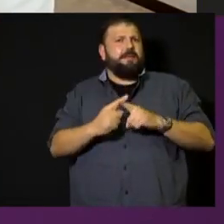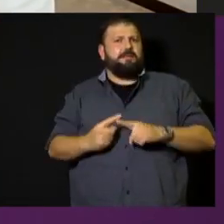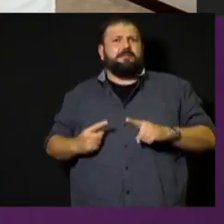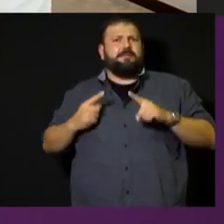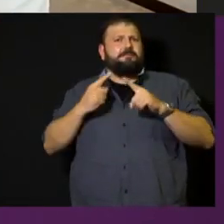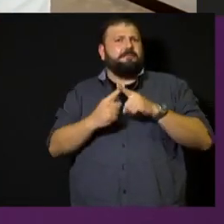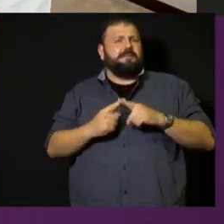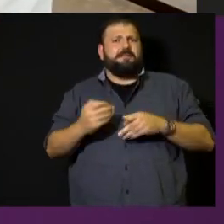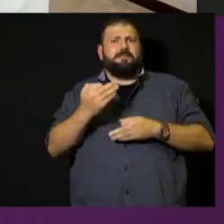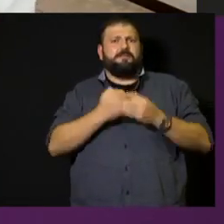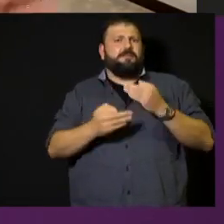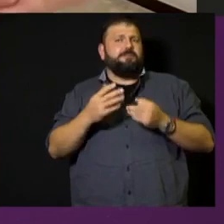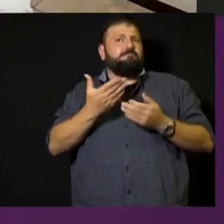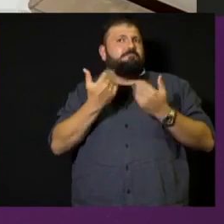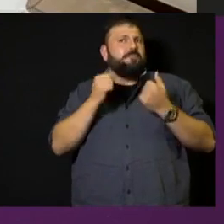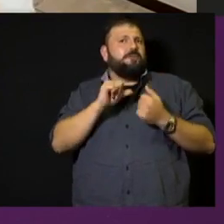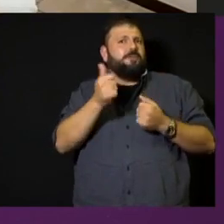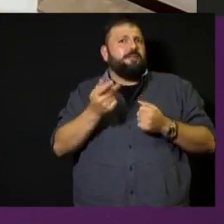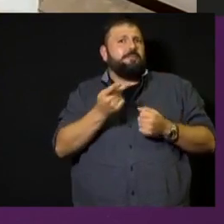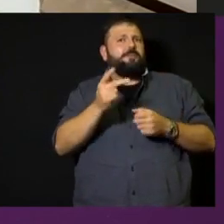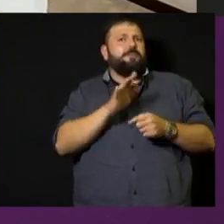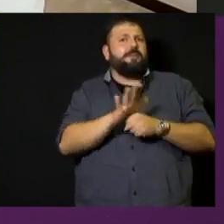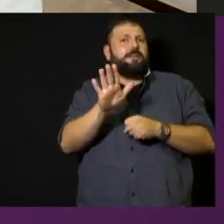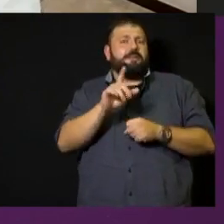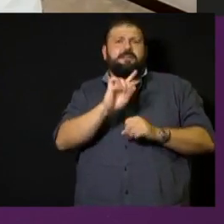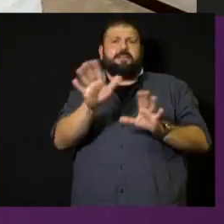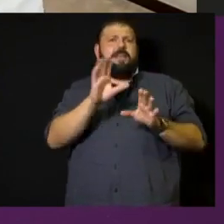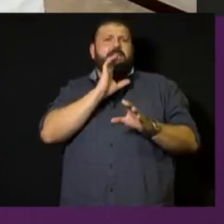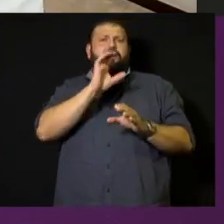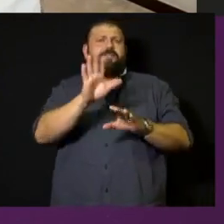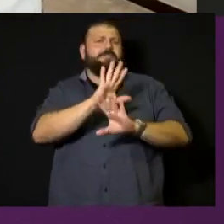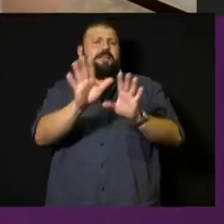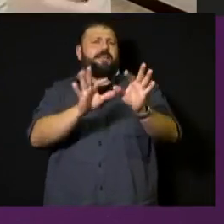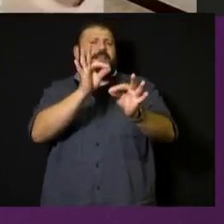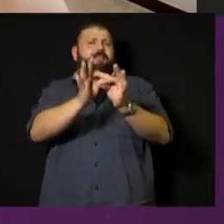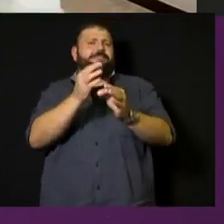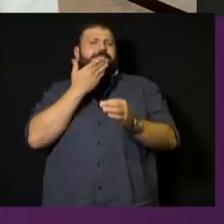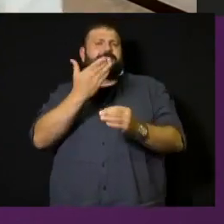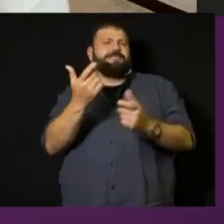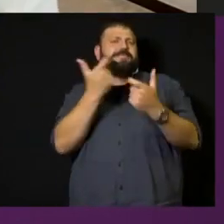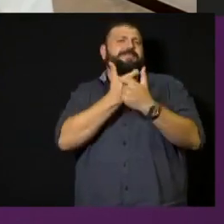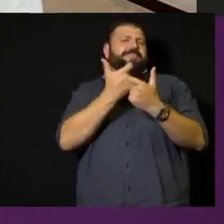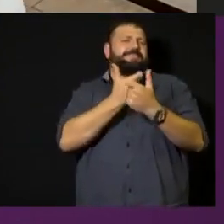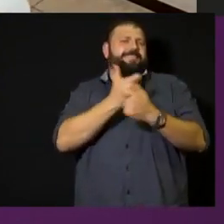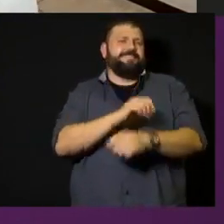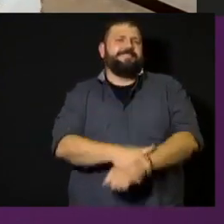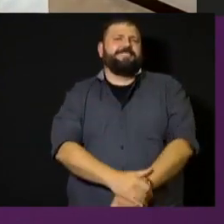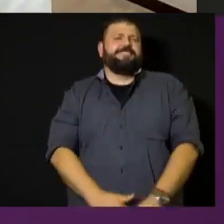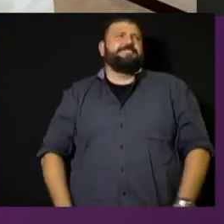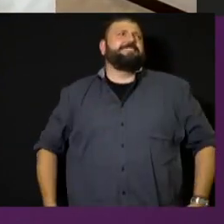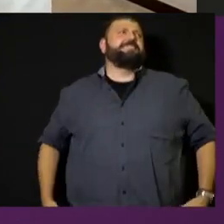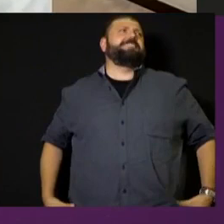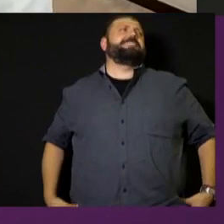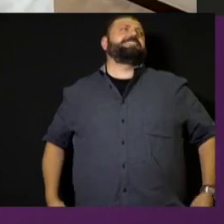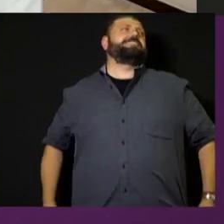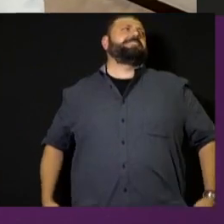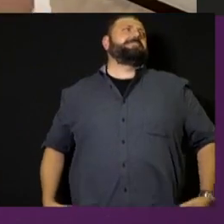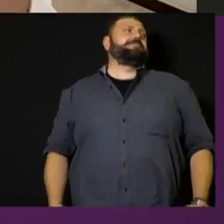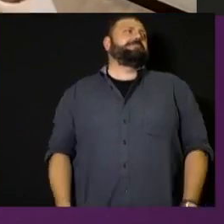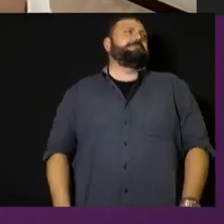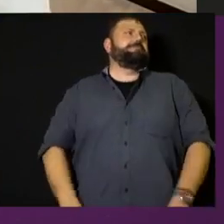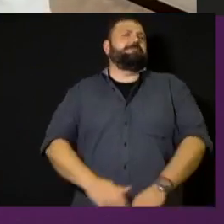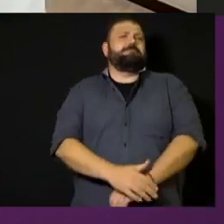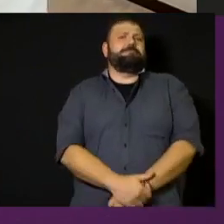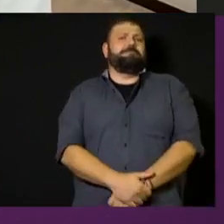an extra. No, ya la contestaste. You already answered the second question. Gracias, Antonella. Thank you,